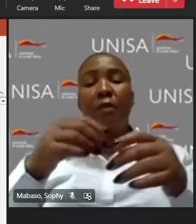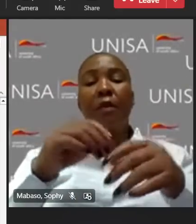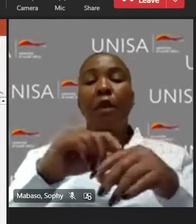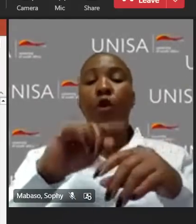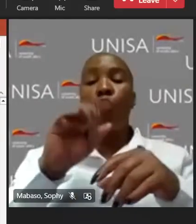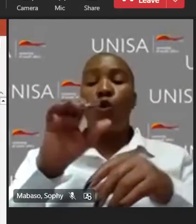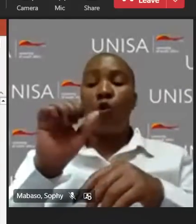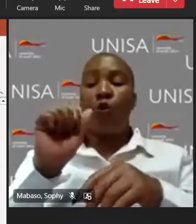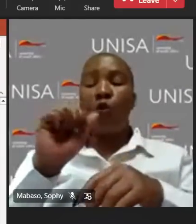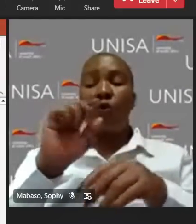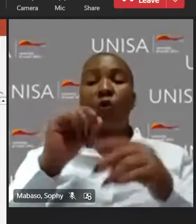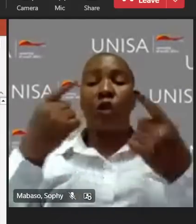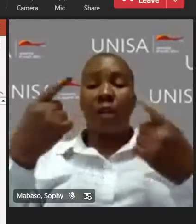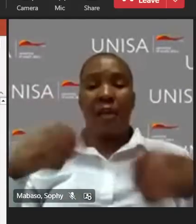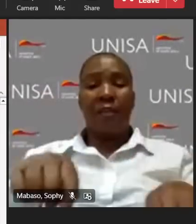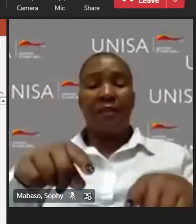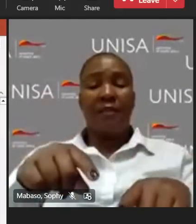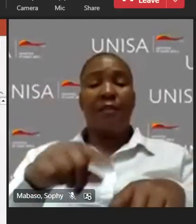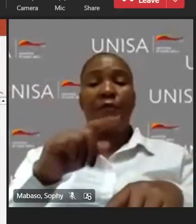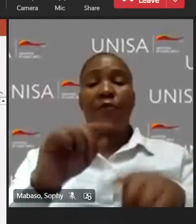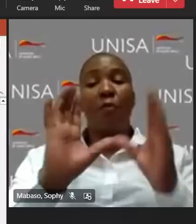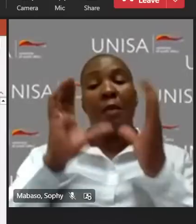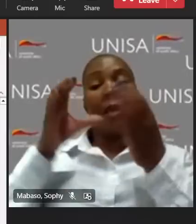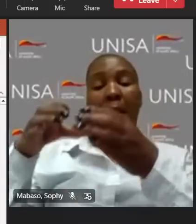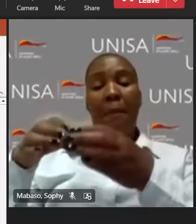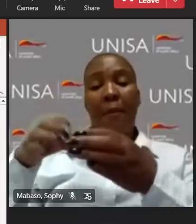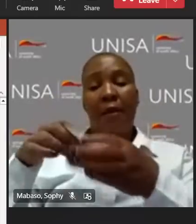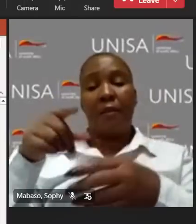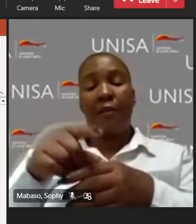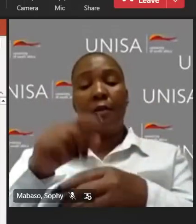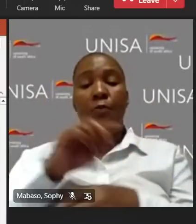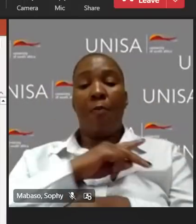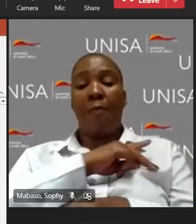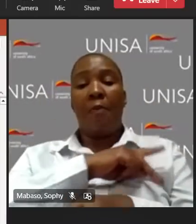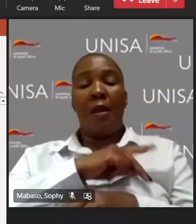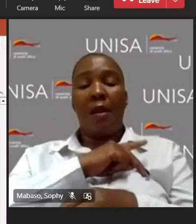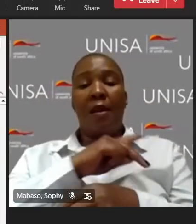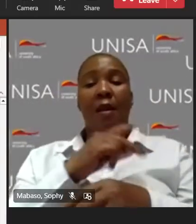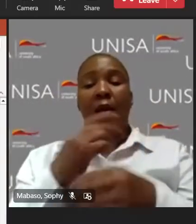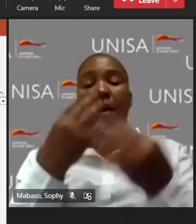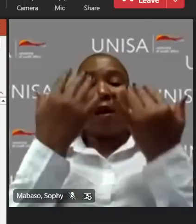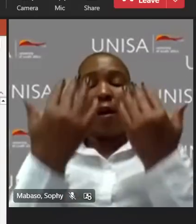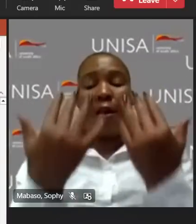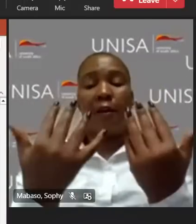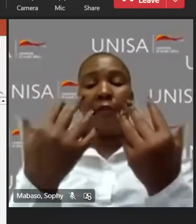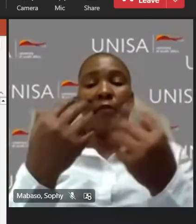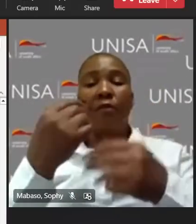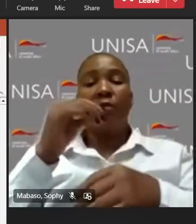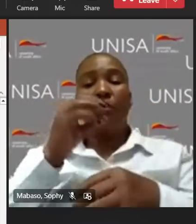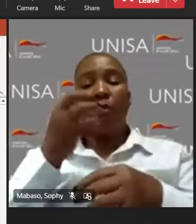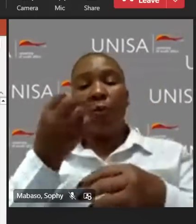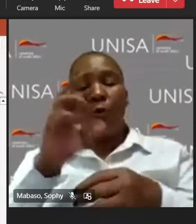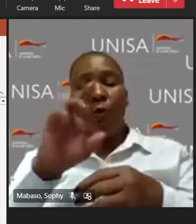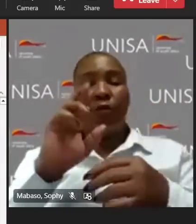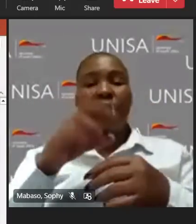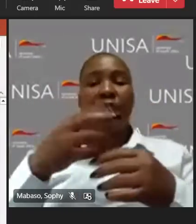we can refund this money into your personal account, or we should refund it